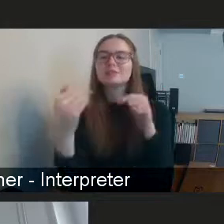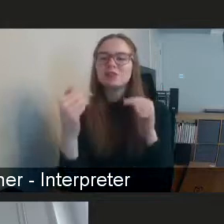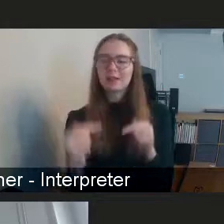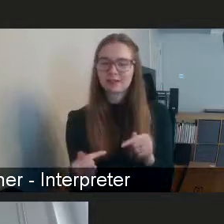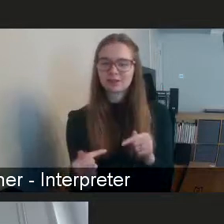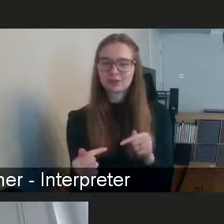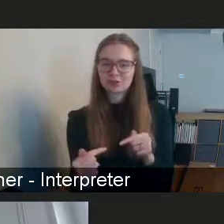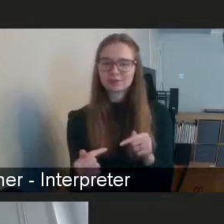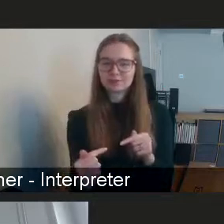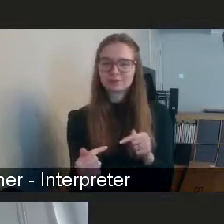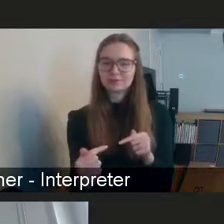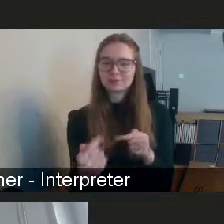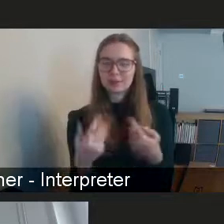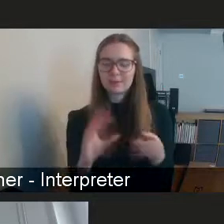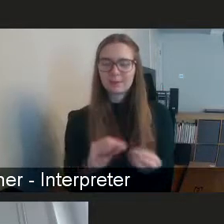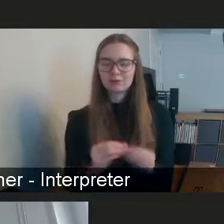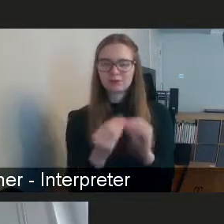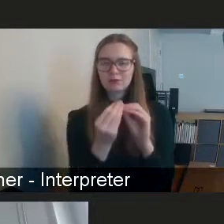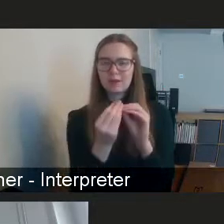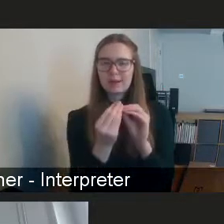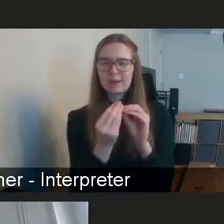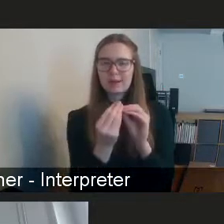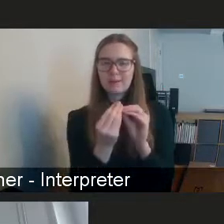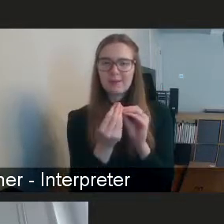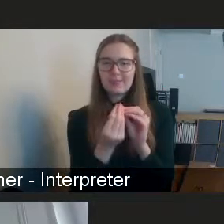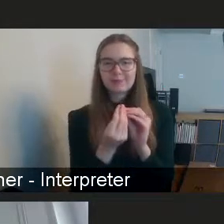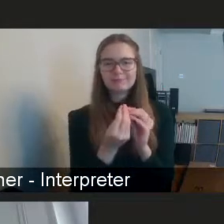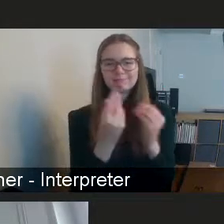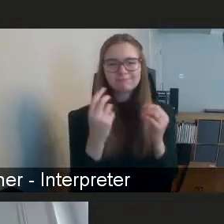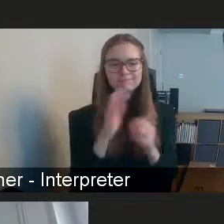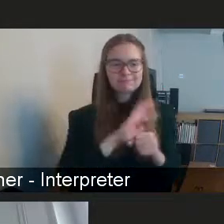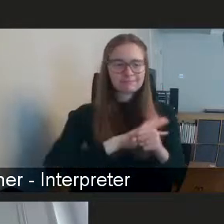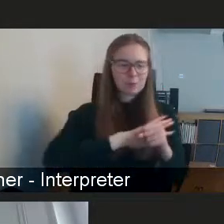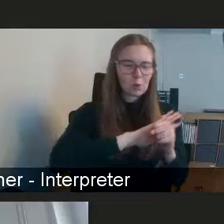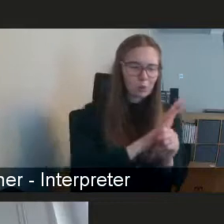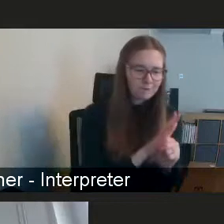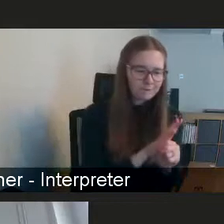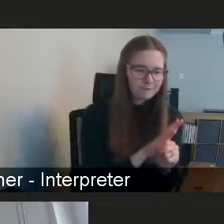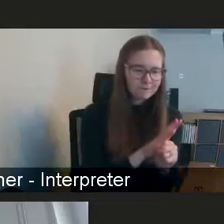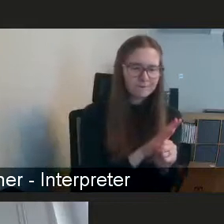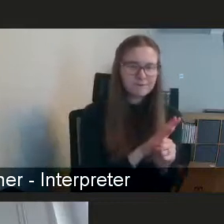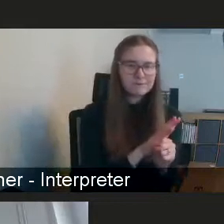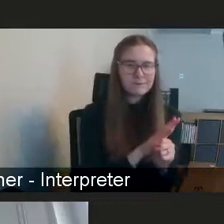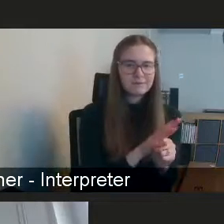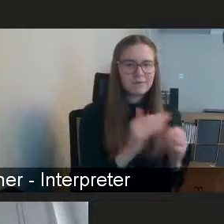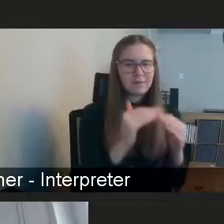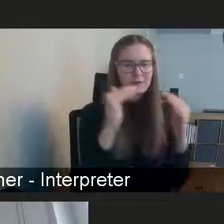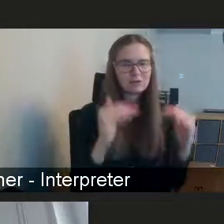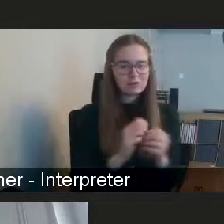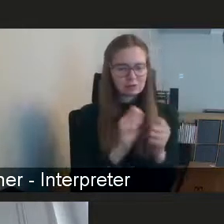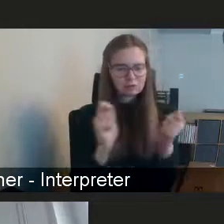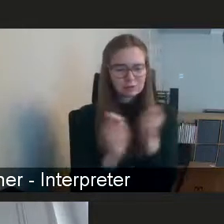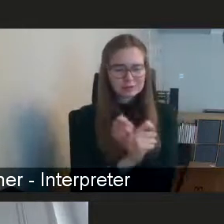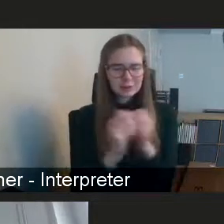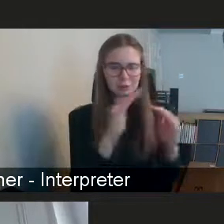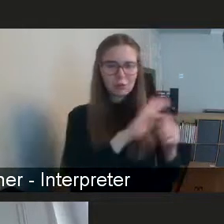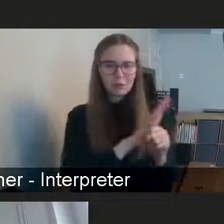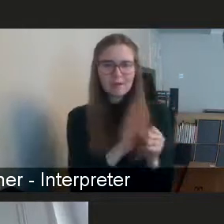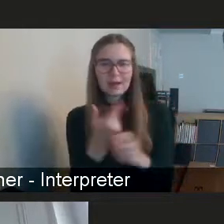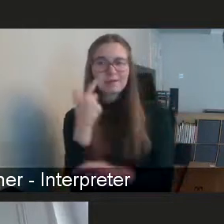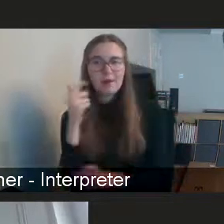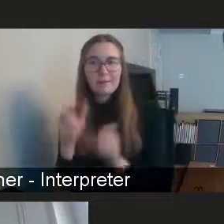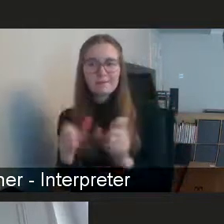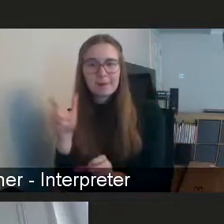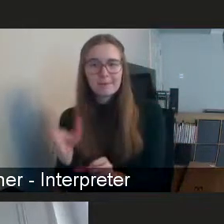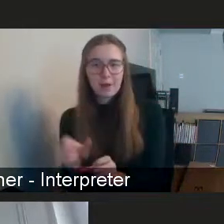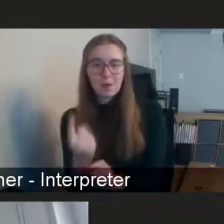were created by that sort of wicked space between COVID, you know, getting the Just Transition agenda going. And young people were